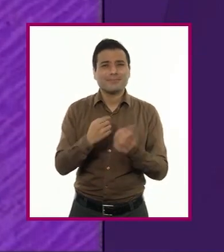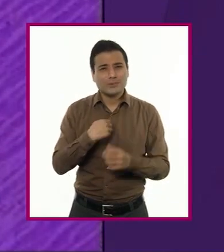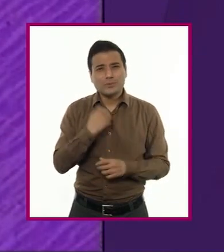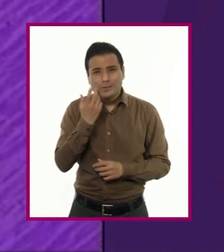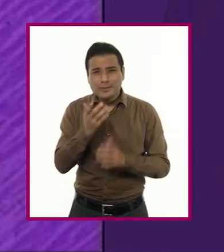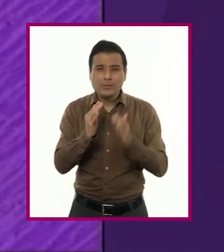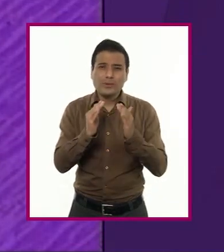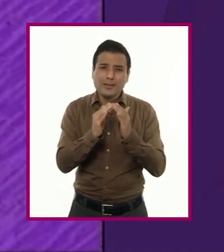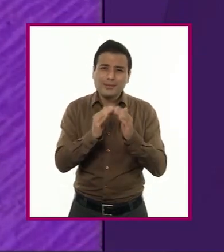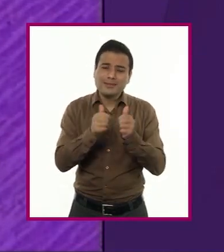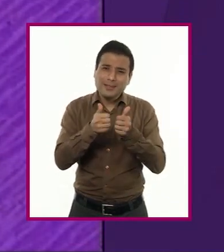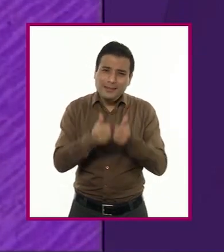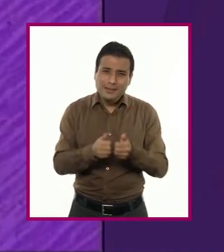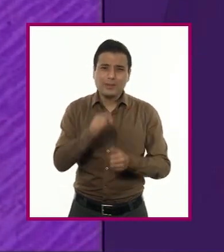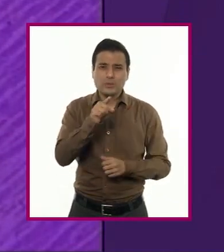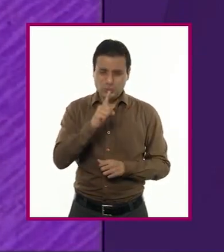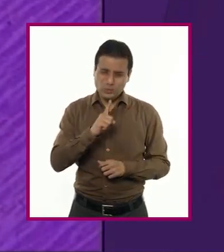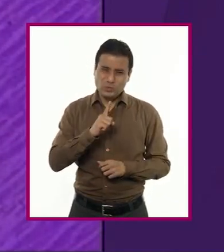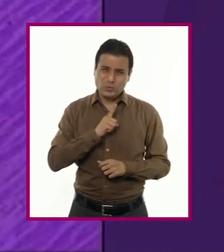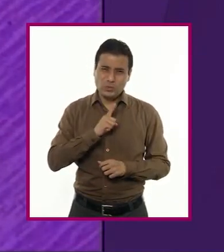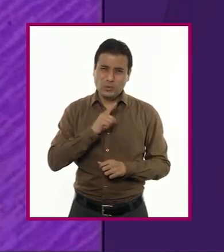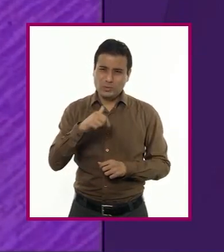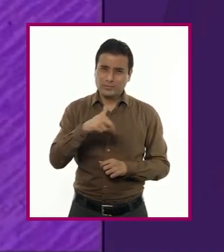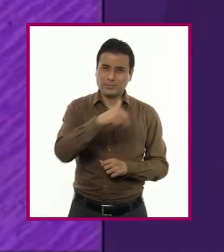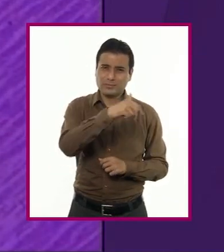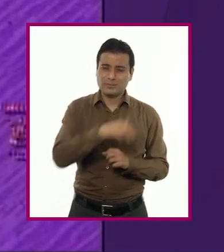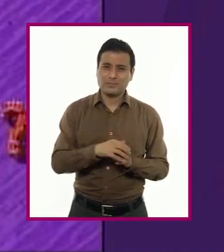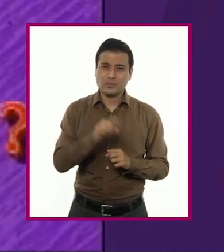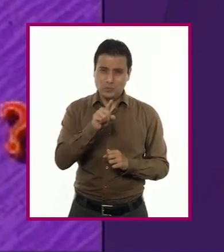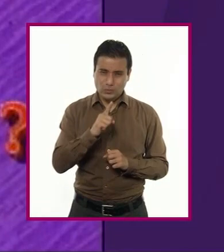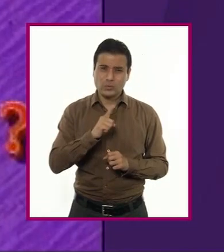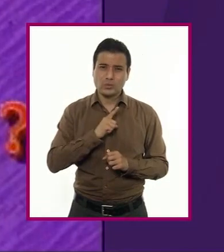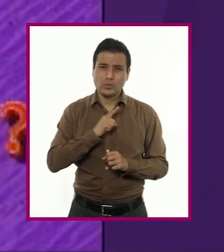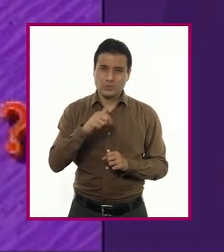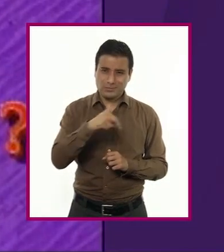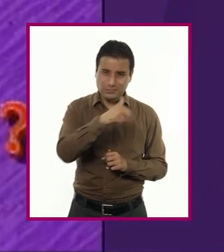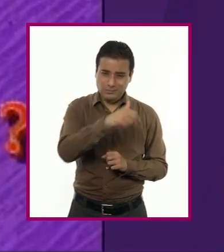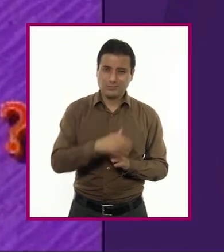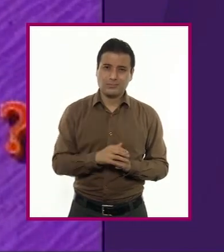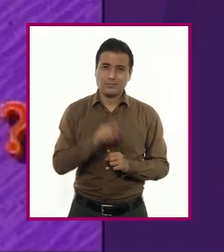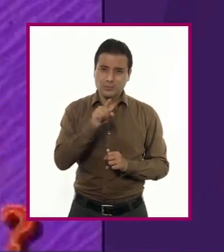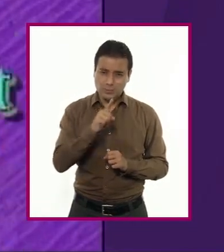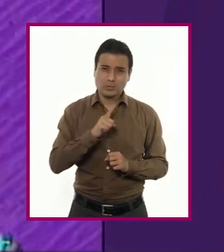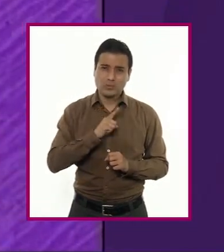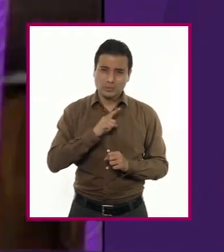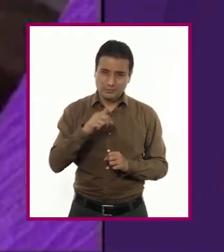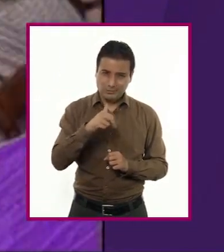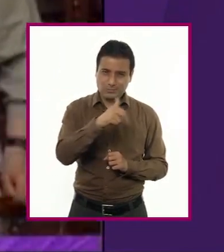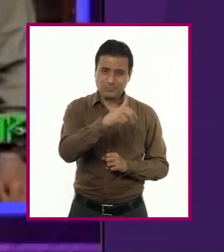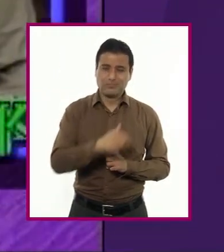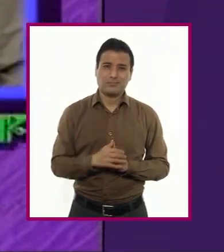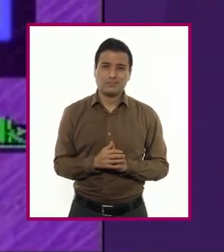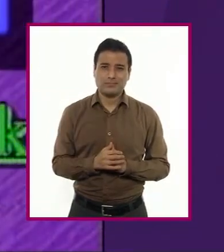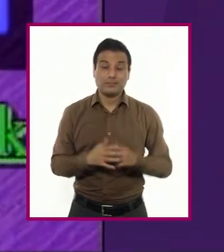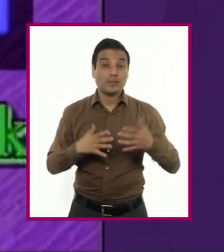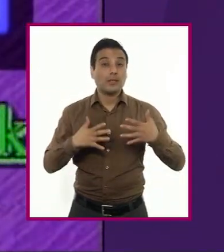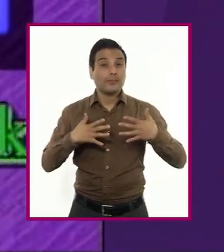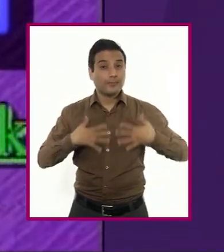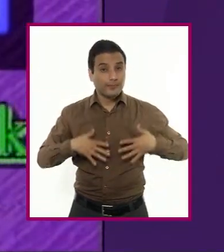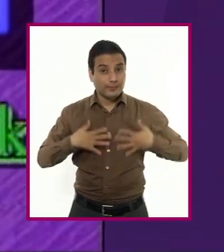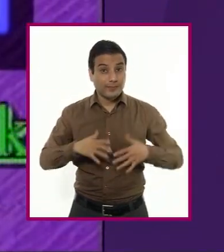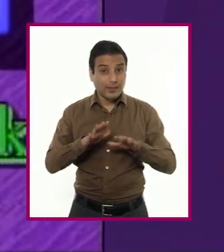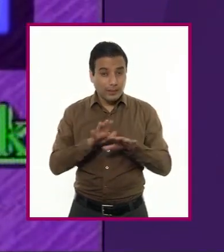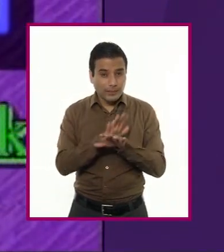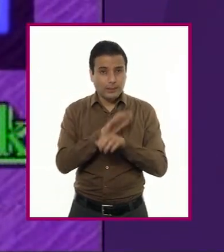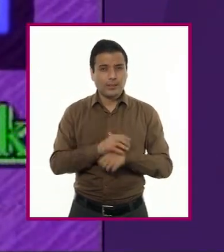home. Why don't you go alone? Why don't you go alone? Why don't you go? Why don't you? Change your clothes and